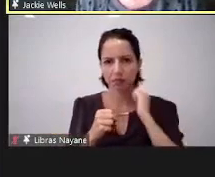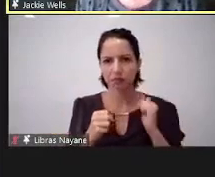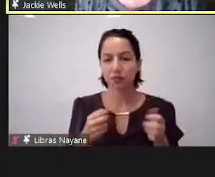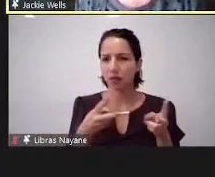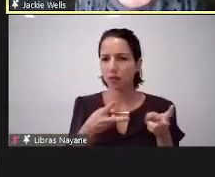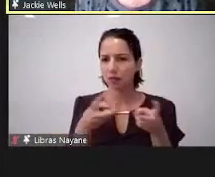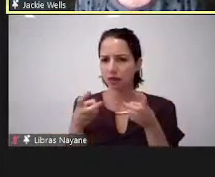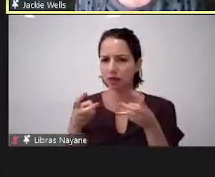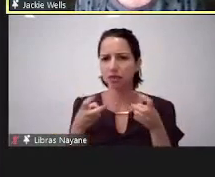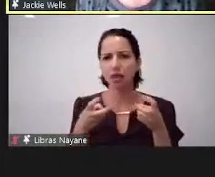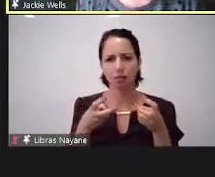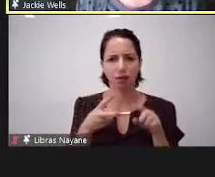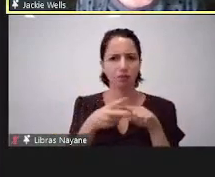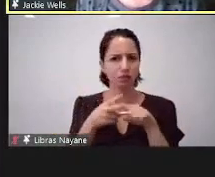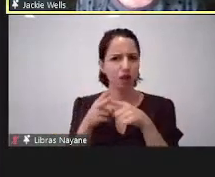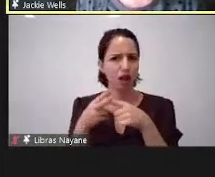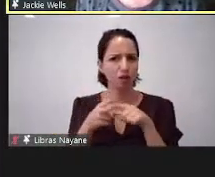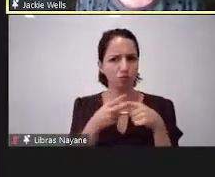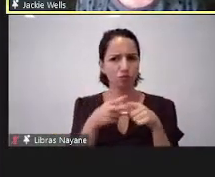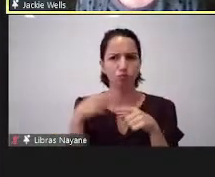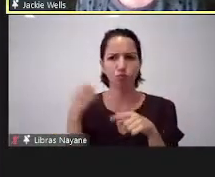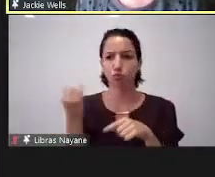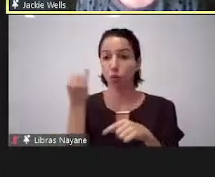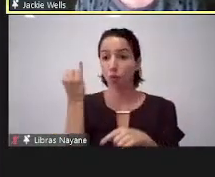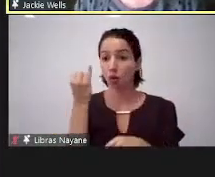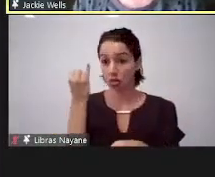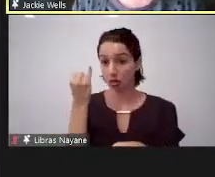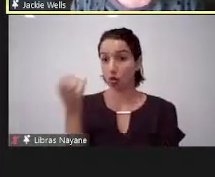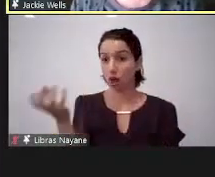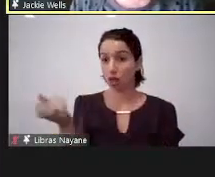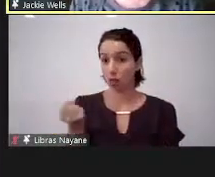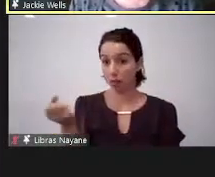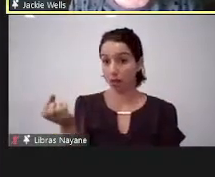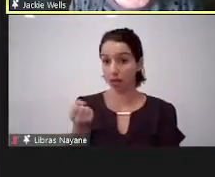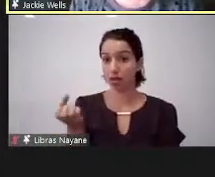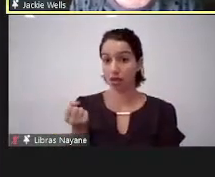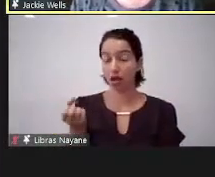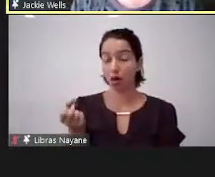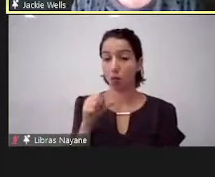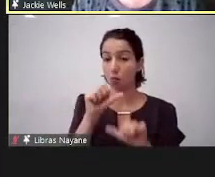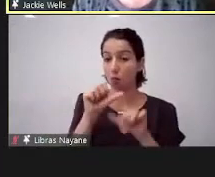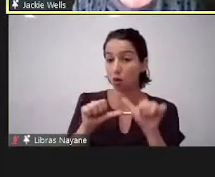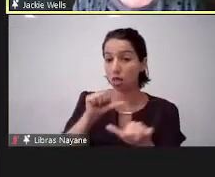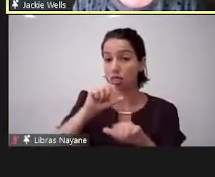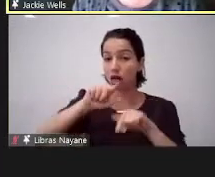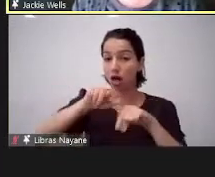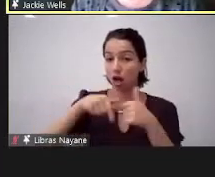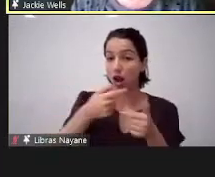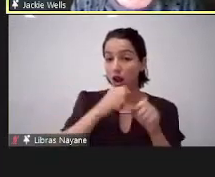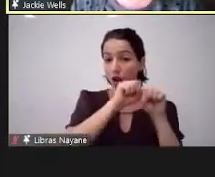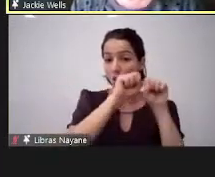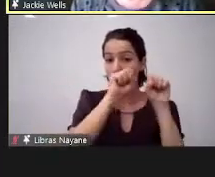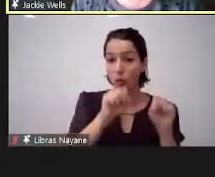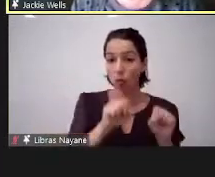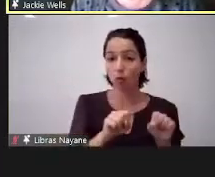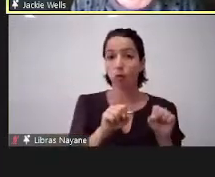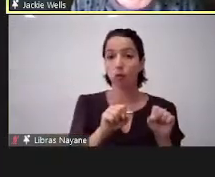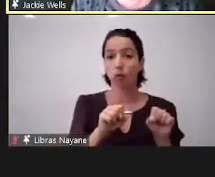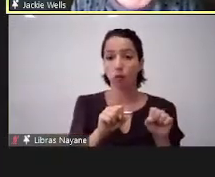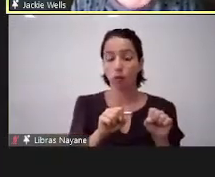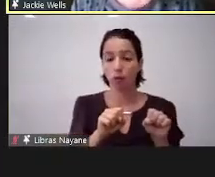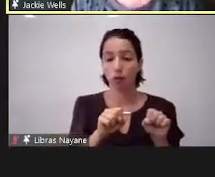system arguably more progressive than that put in place in 2006.